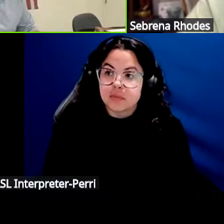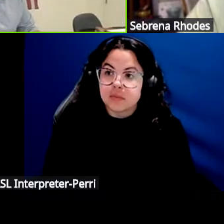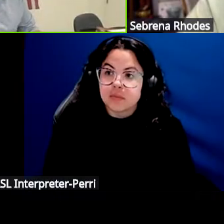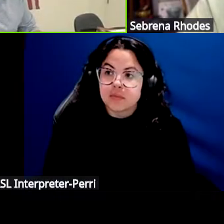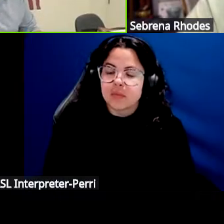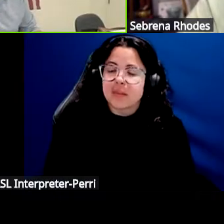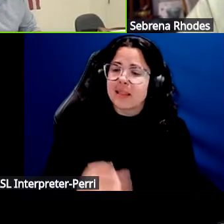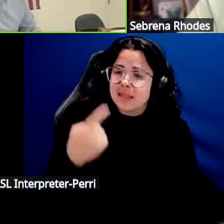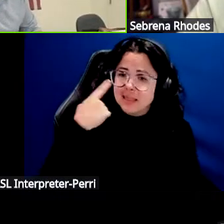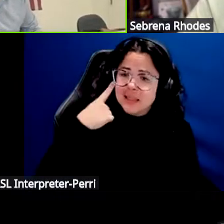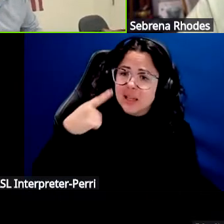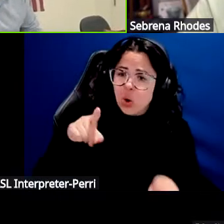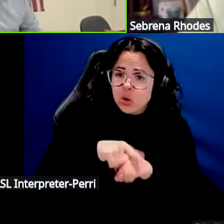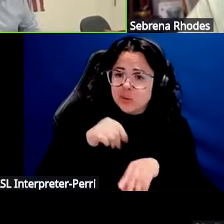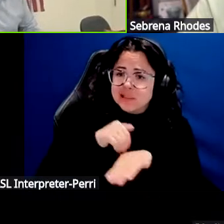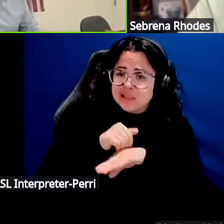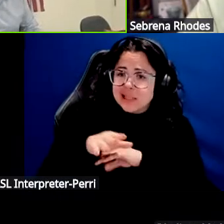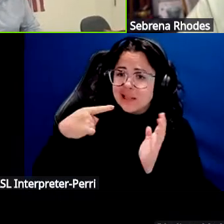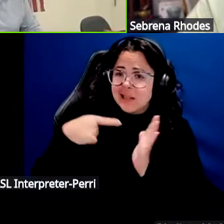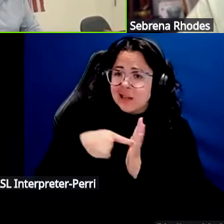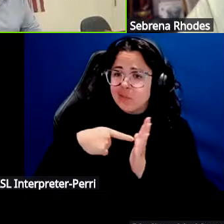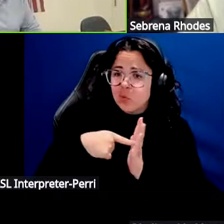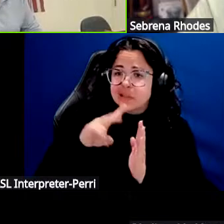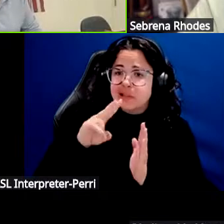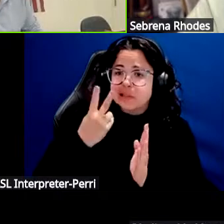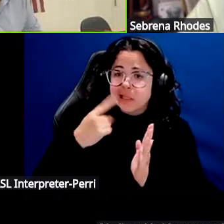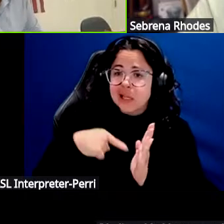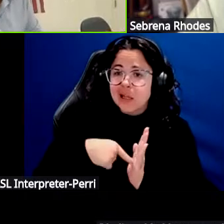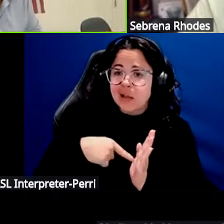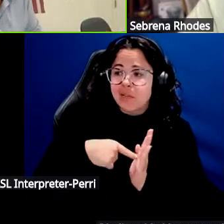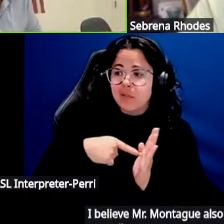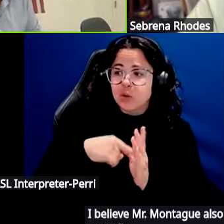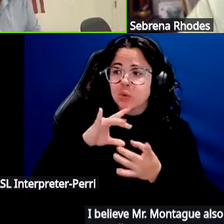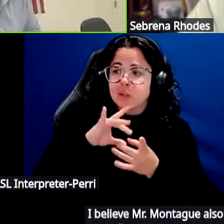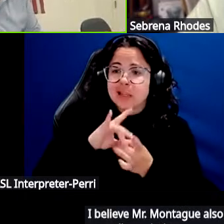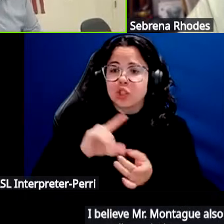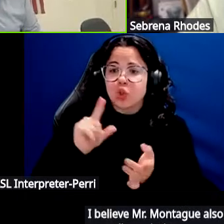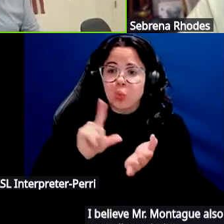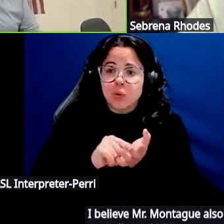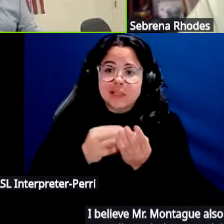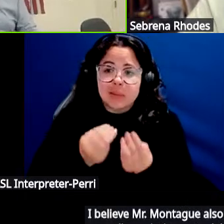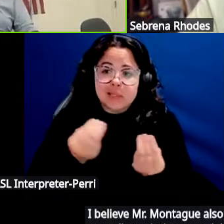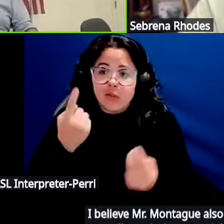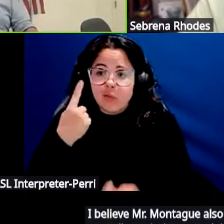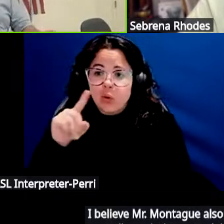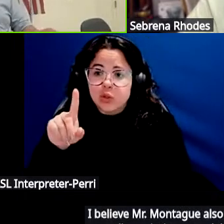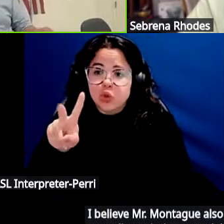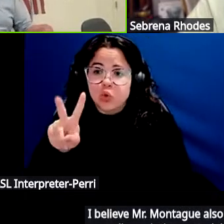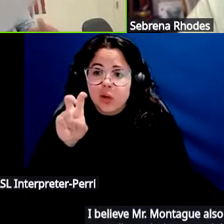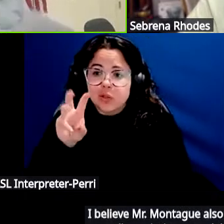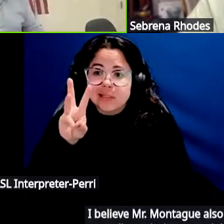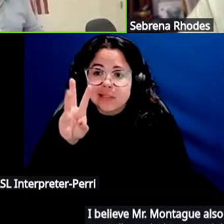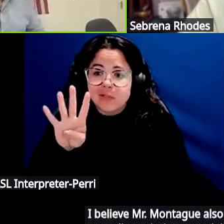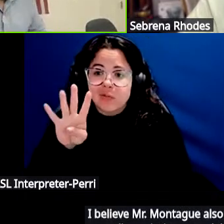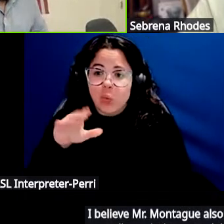Montague also sent a second invoice from him regarding printing materials for $264.